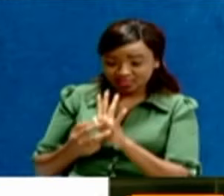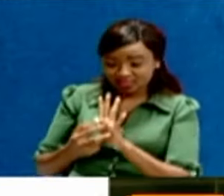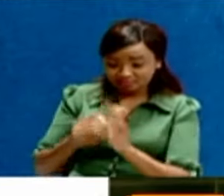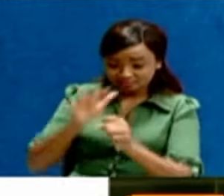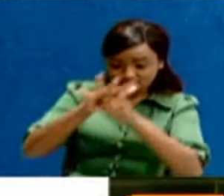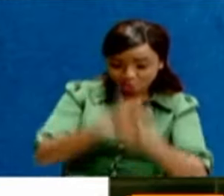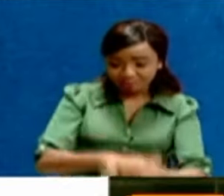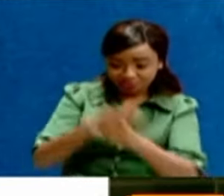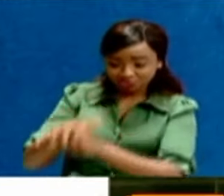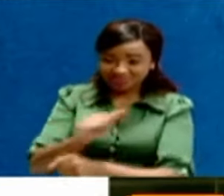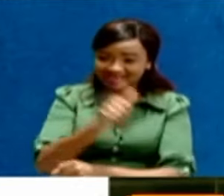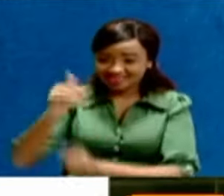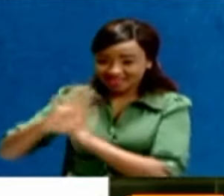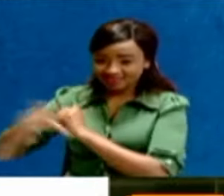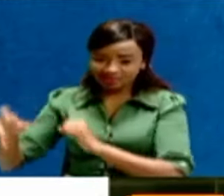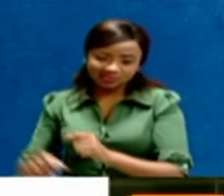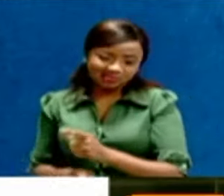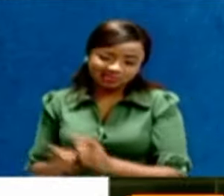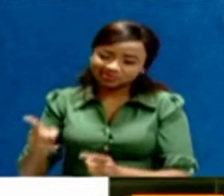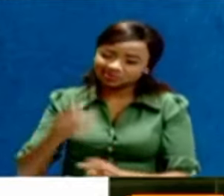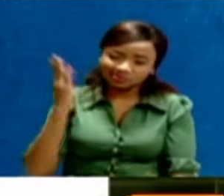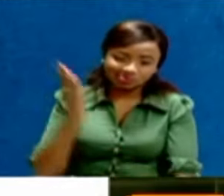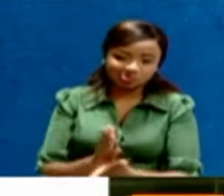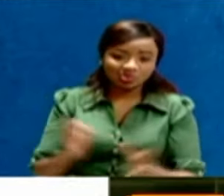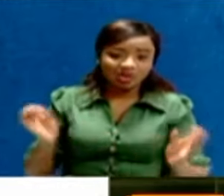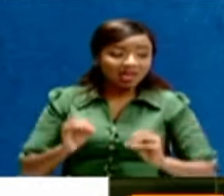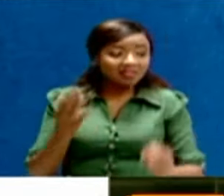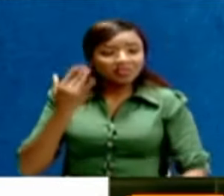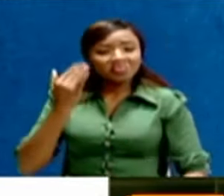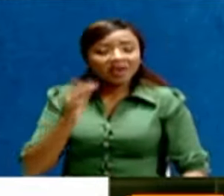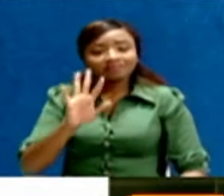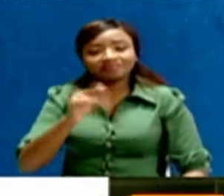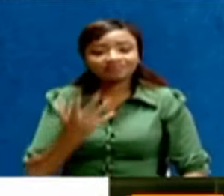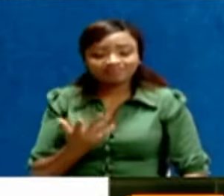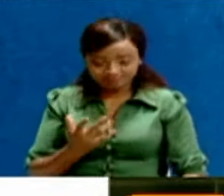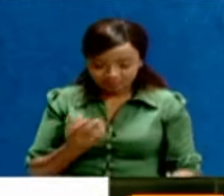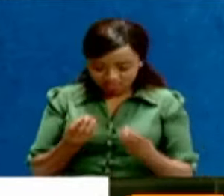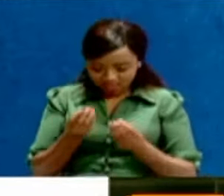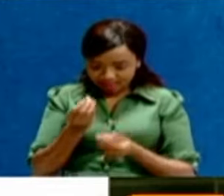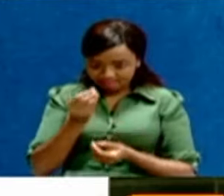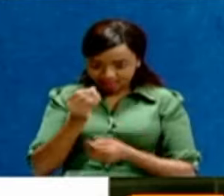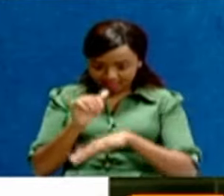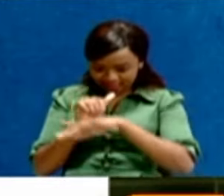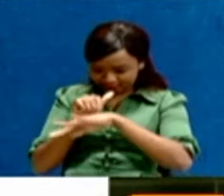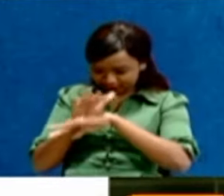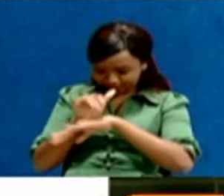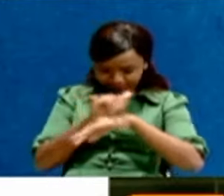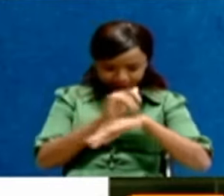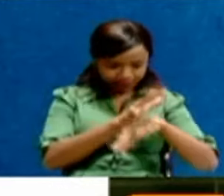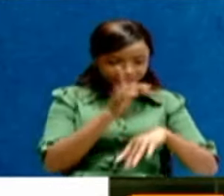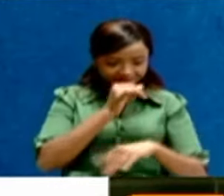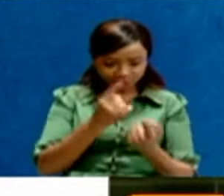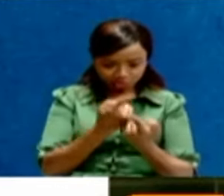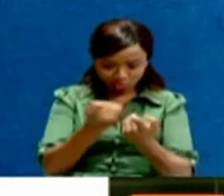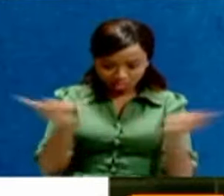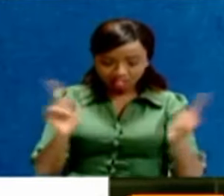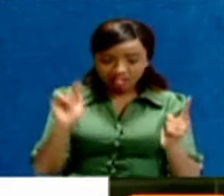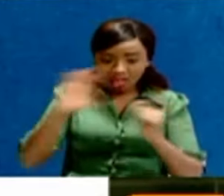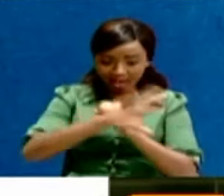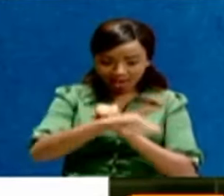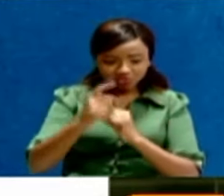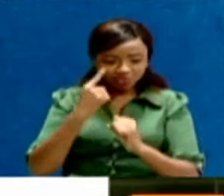counties. That is not true, because how do you calculate money that has been sent to counties to see whether